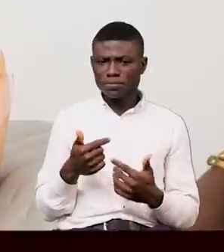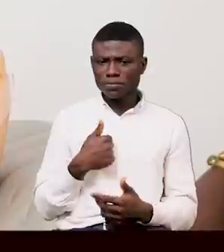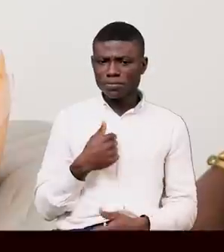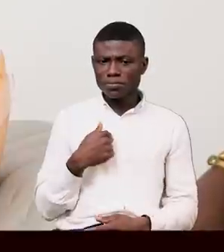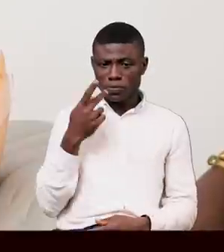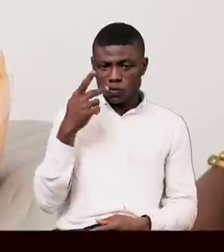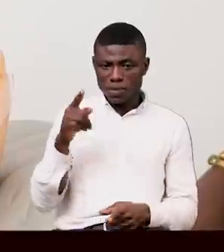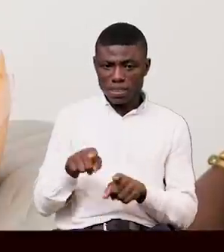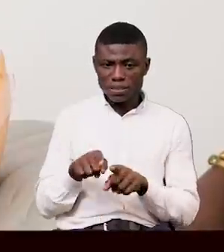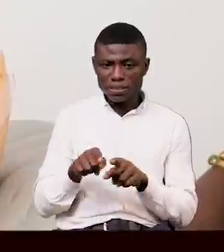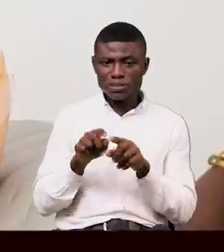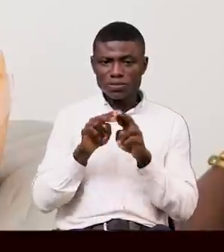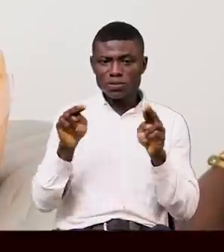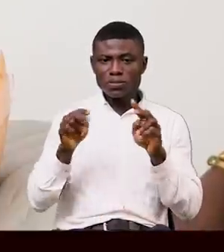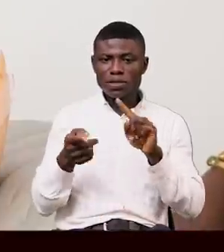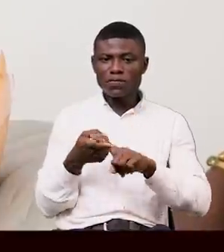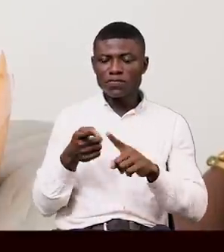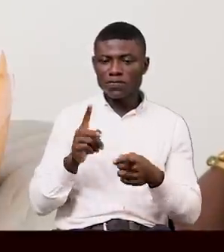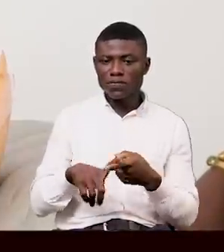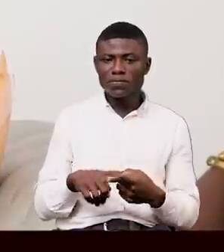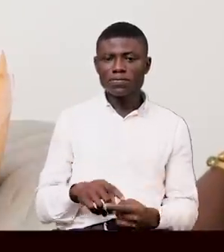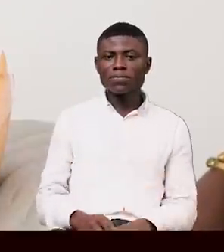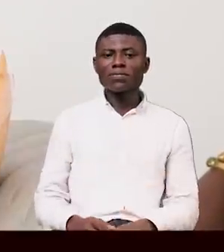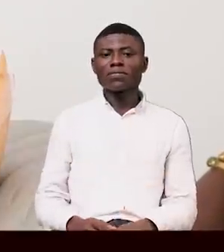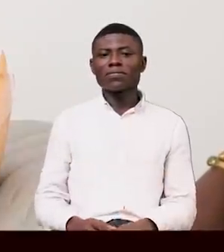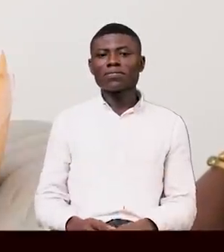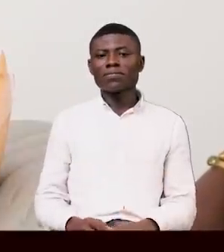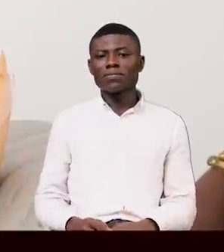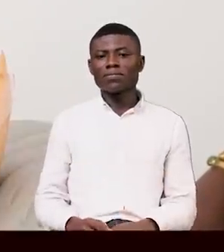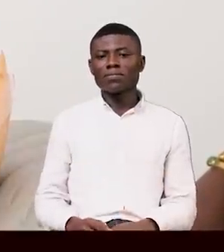Maybe be fine, said no madam fo, because.